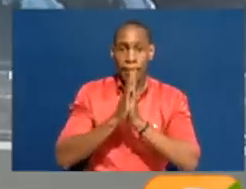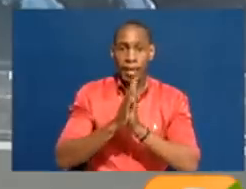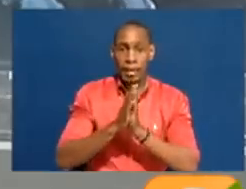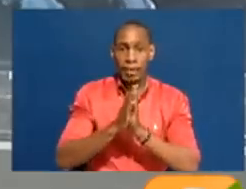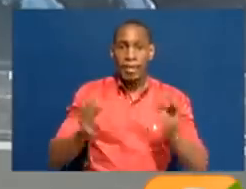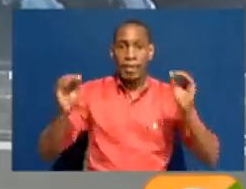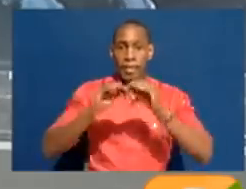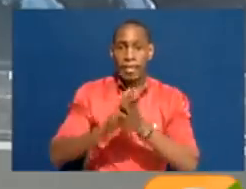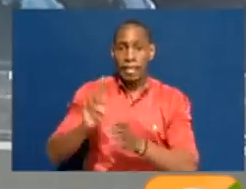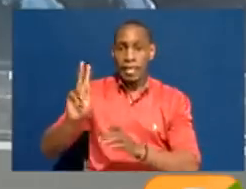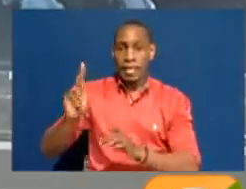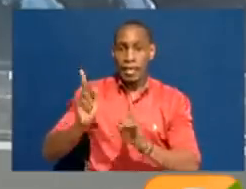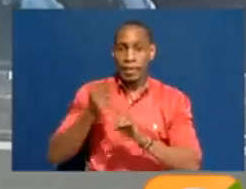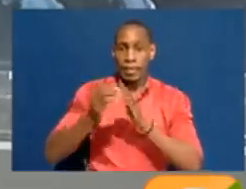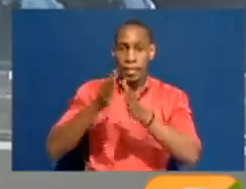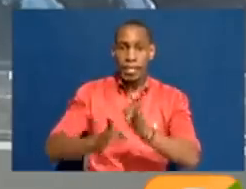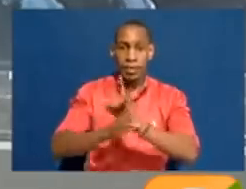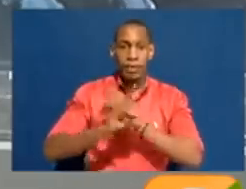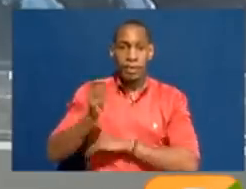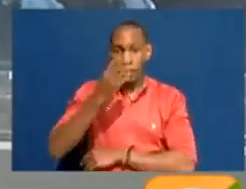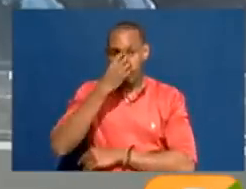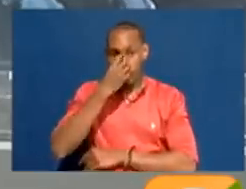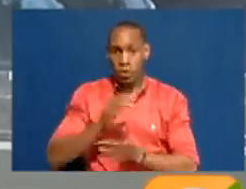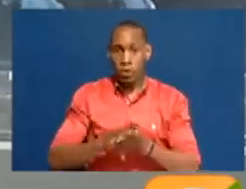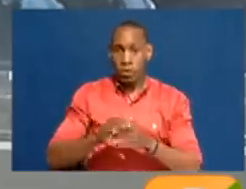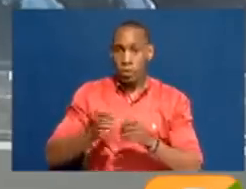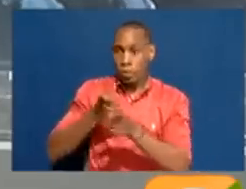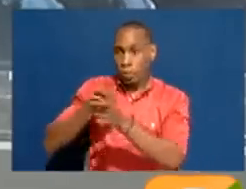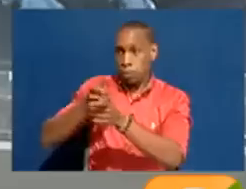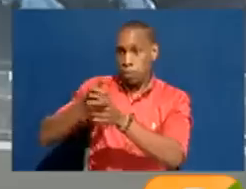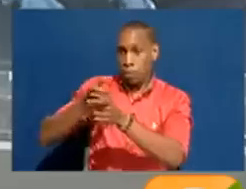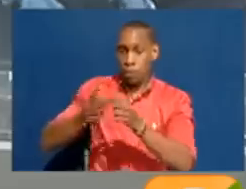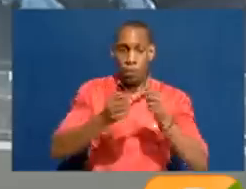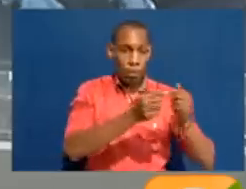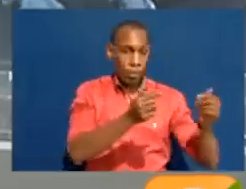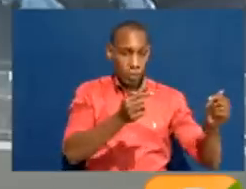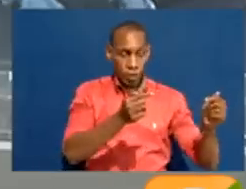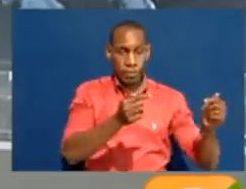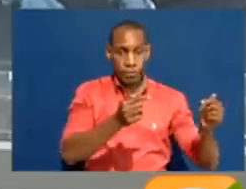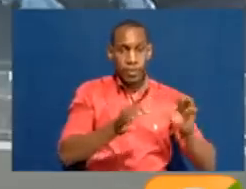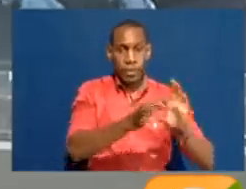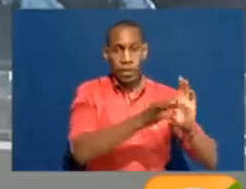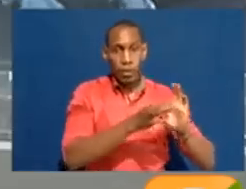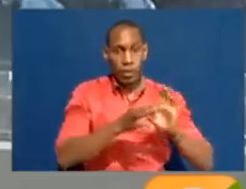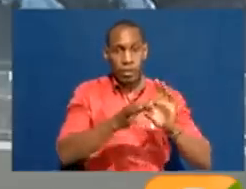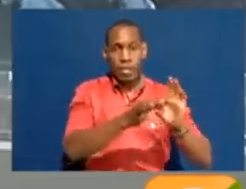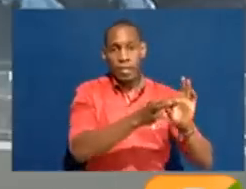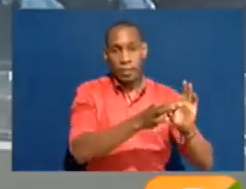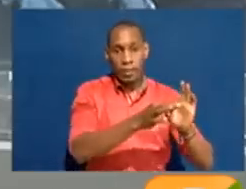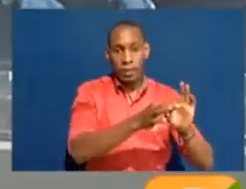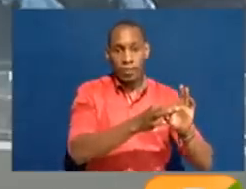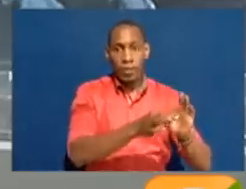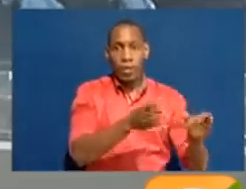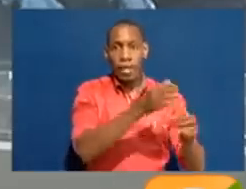as Kenya Kwanza leaders defended President Ruto from sustained attacks from the opposition, Azimio la Umoja, One